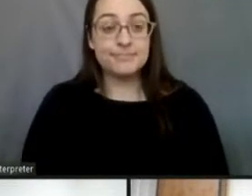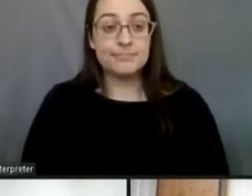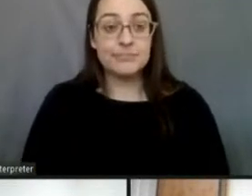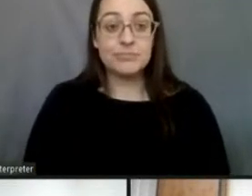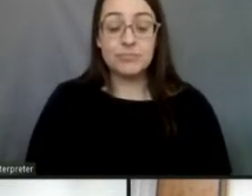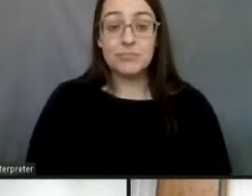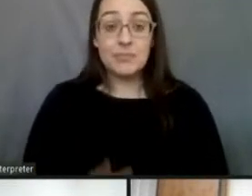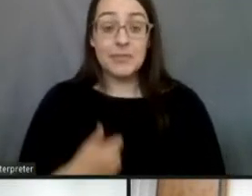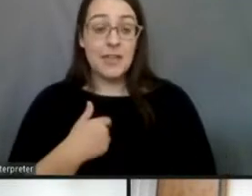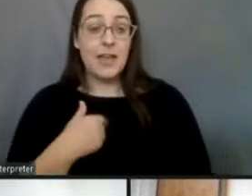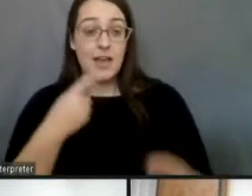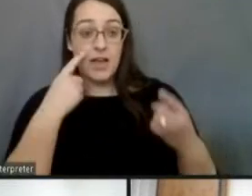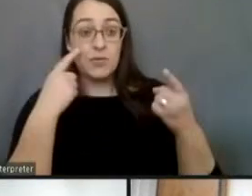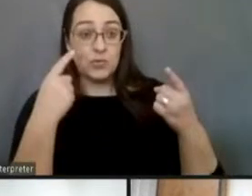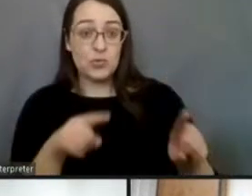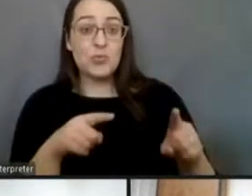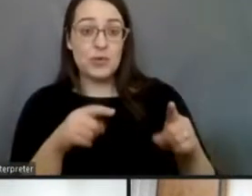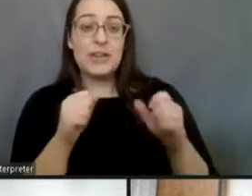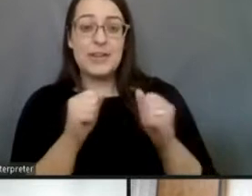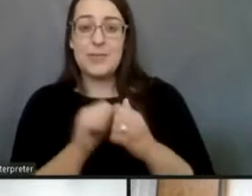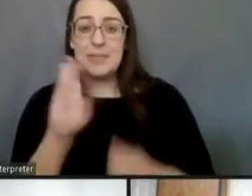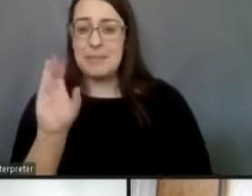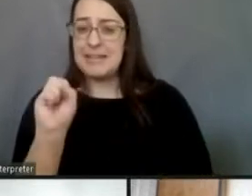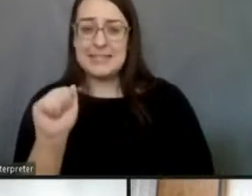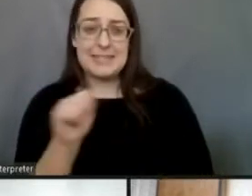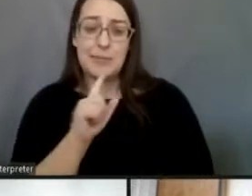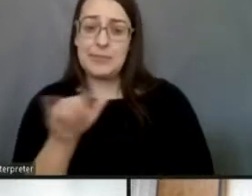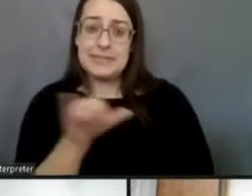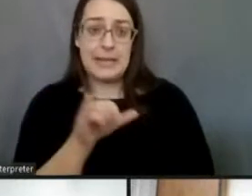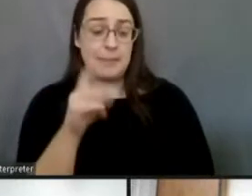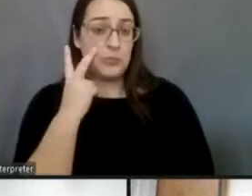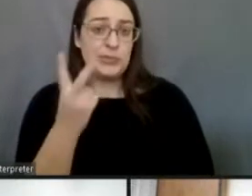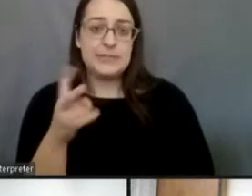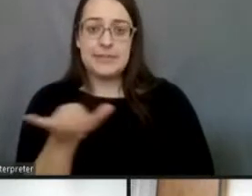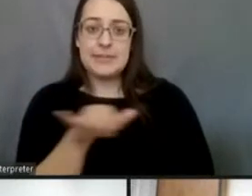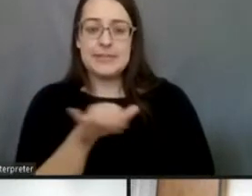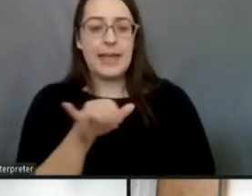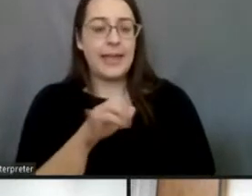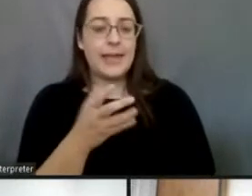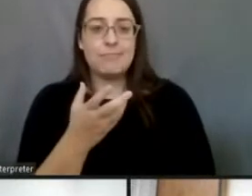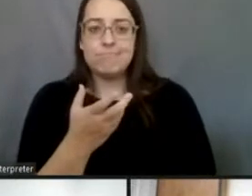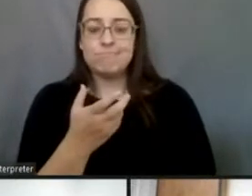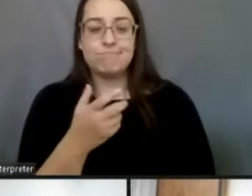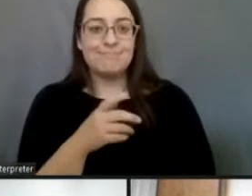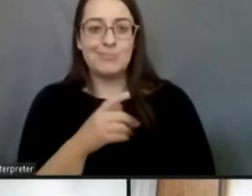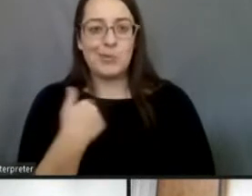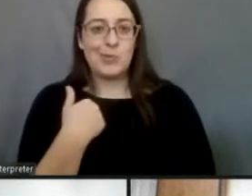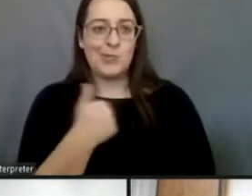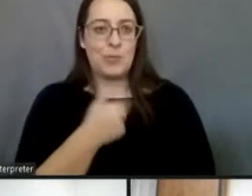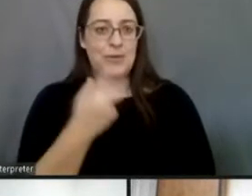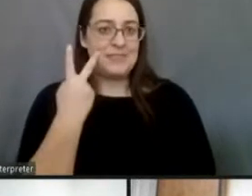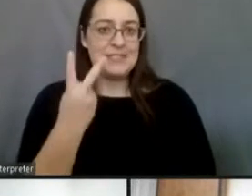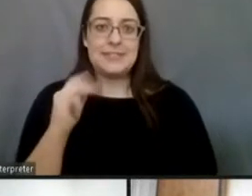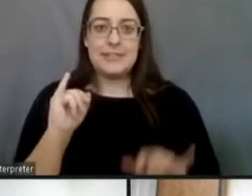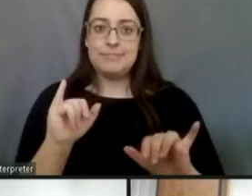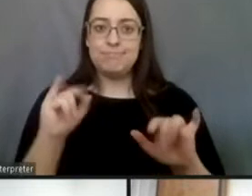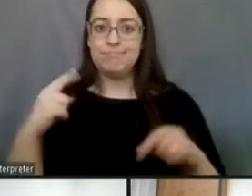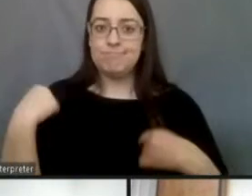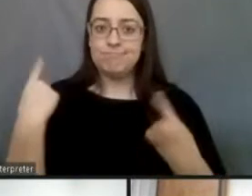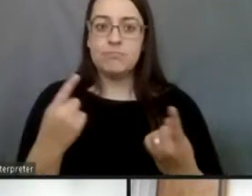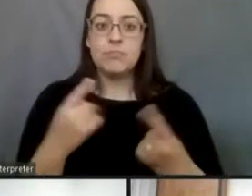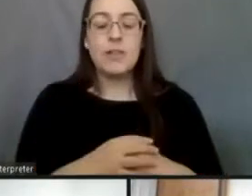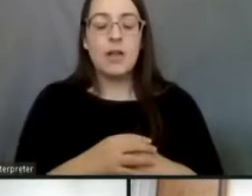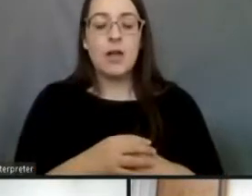Yeah, and I would concur at BSA. It's very similar. The demographic is very similar to what it's been. I will say